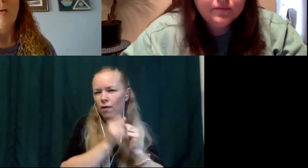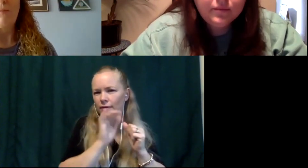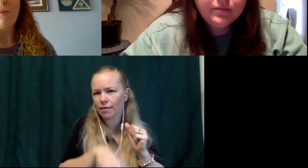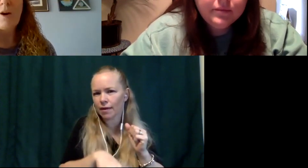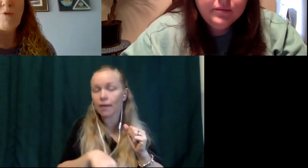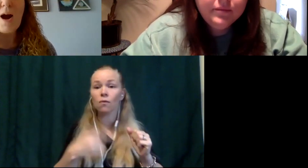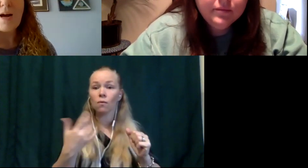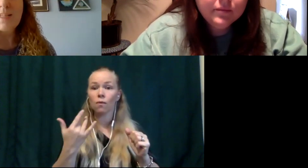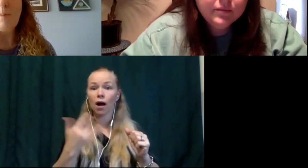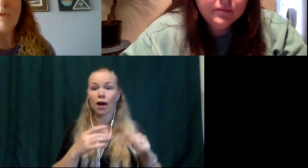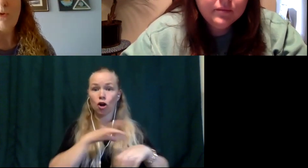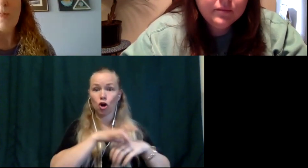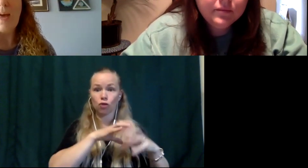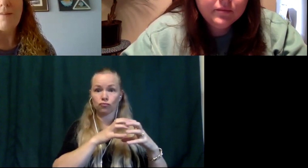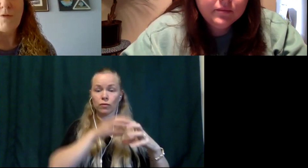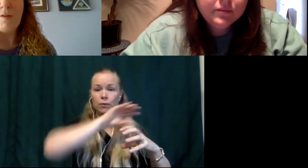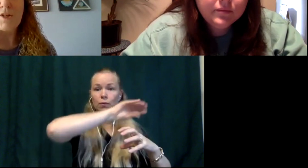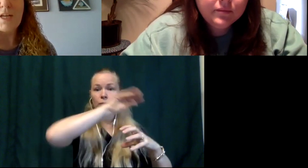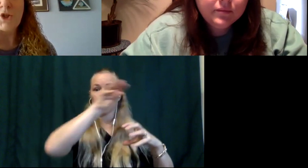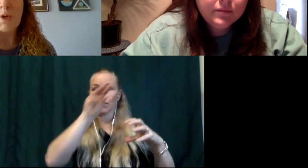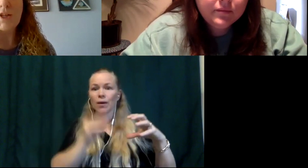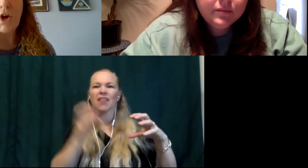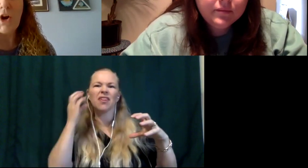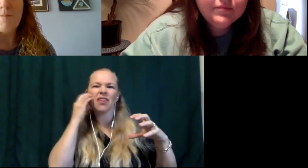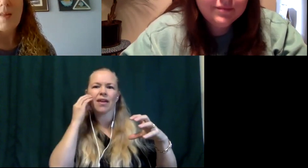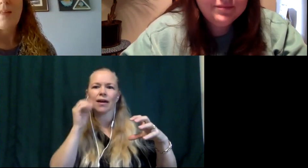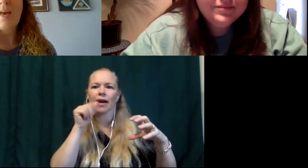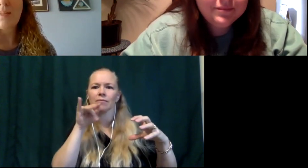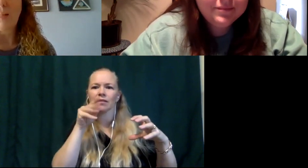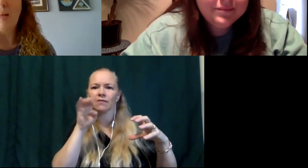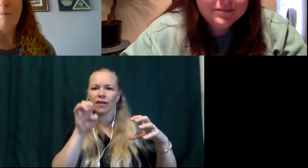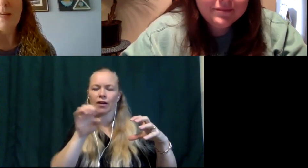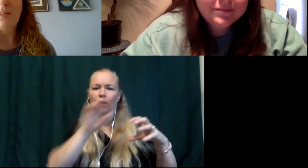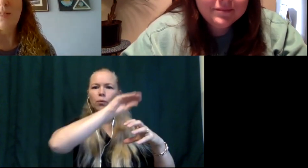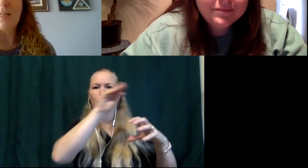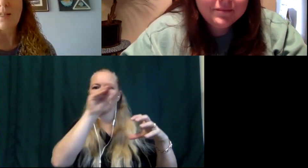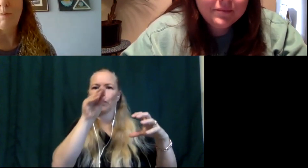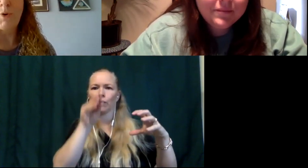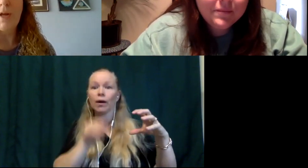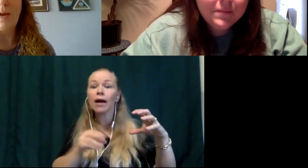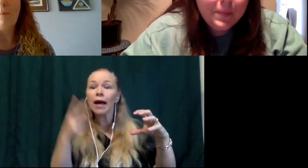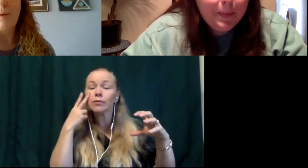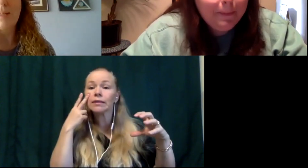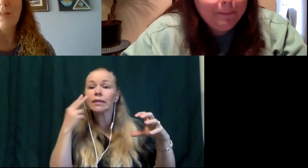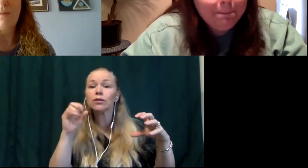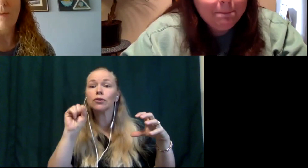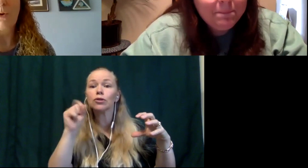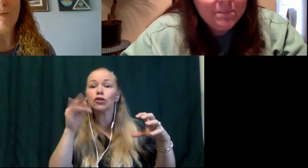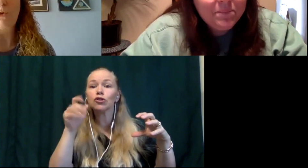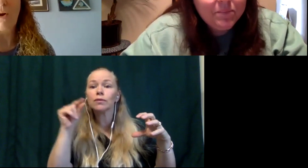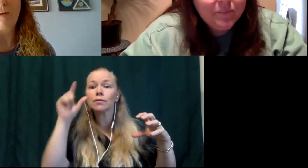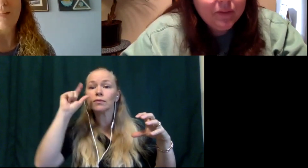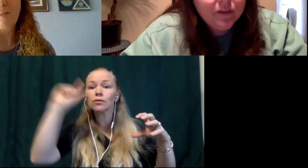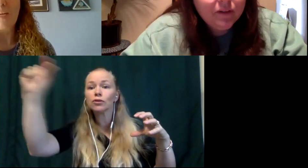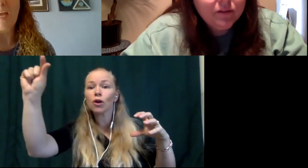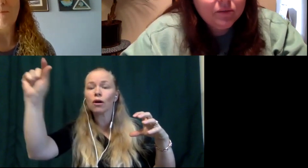atmosphere, if a little rock is coming through that, if you've ever seen a shooting star, that's that piece of dust burning up as it goes